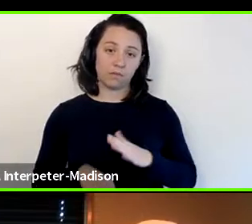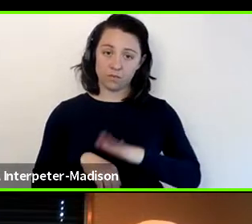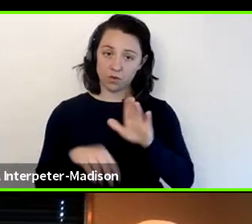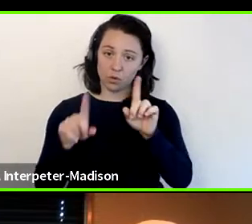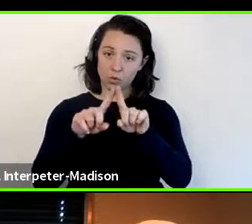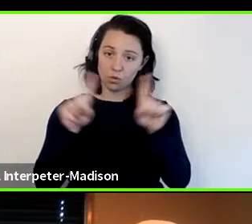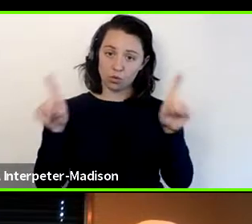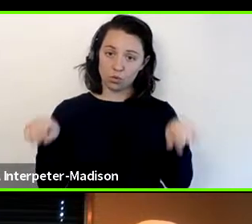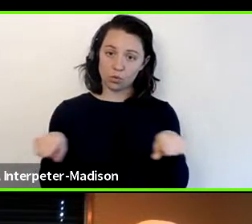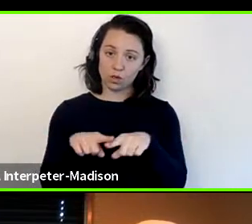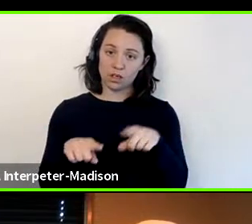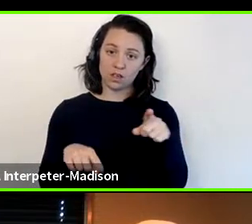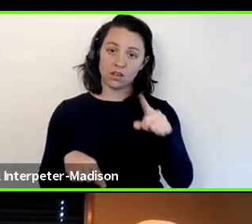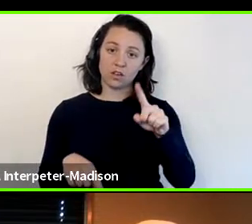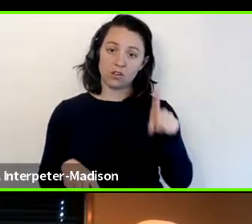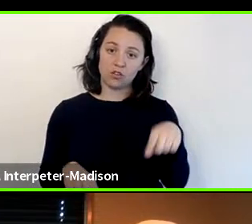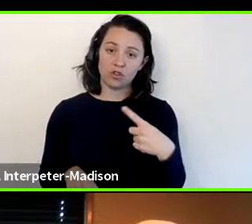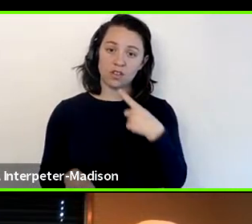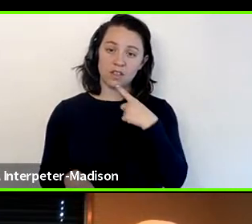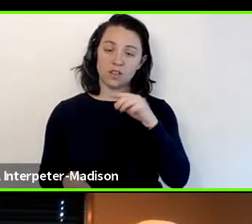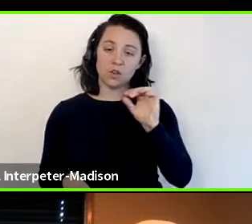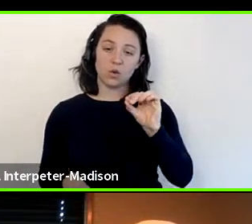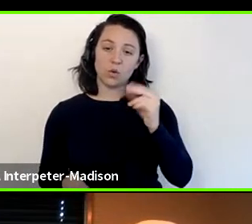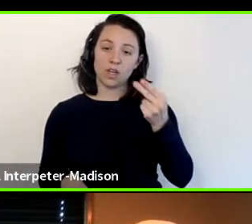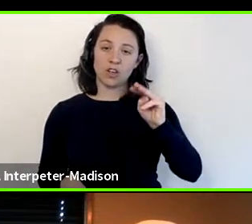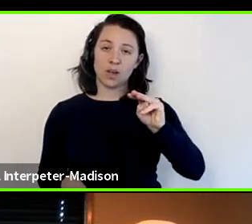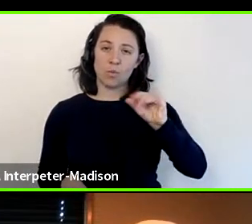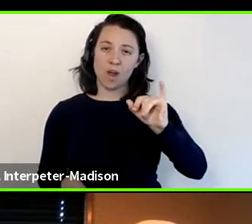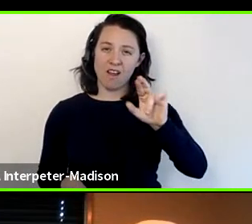don't know, you just have OHMYR. I don't know why.